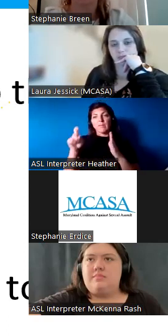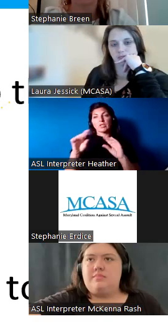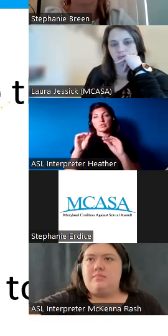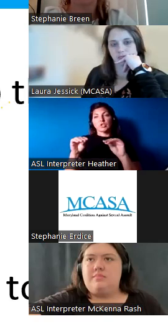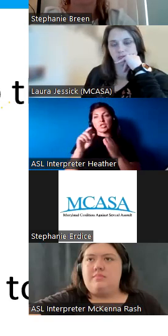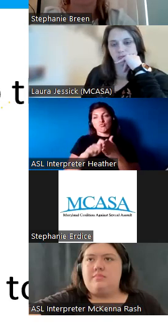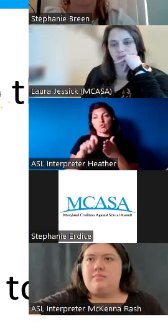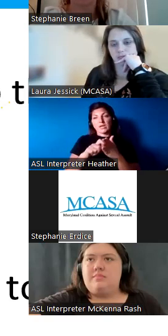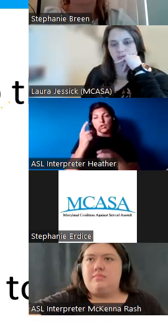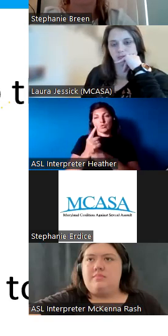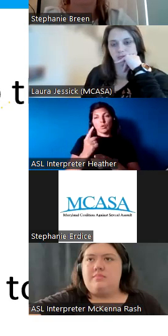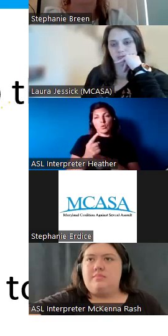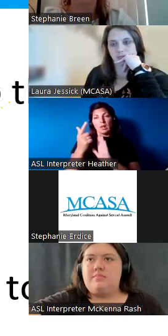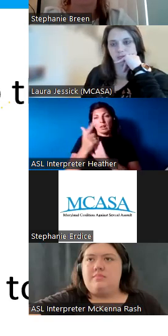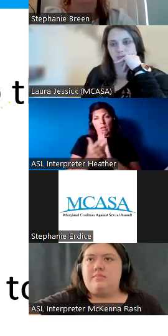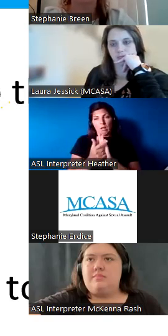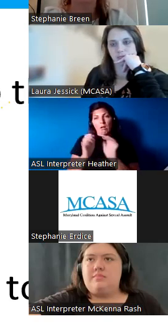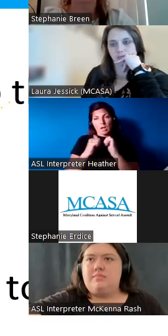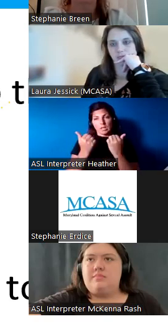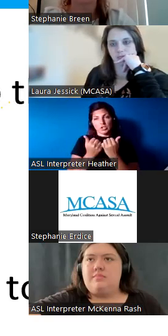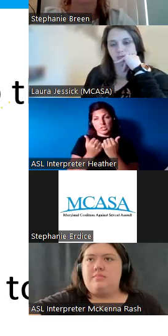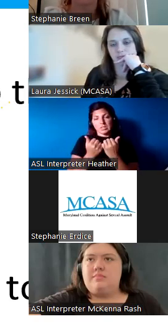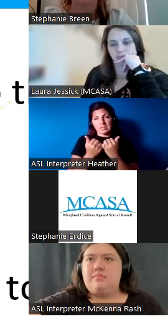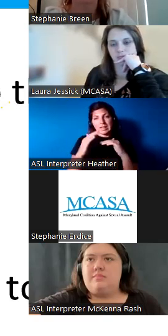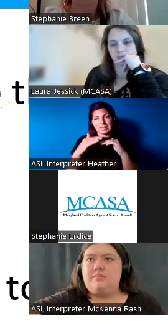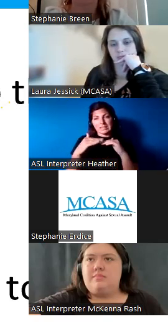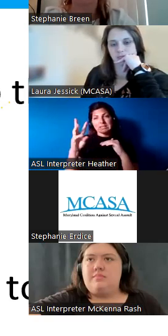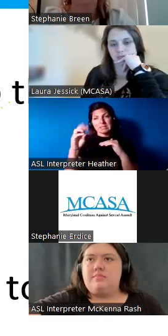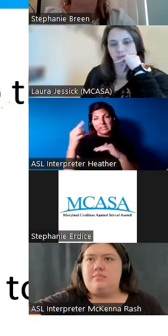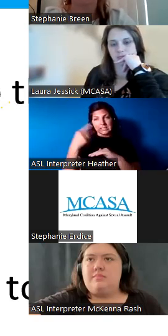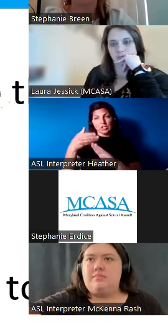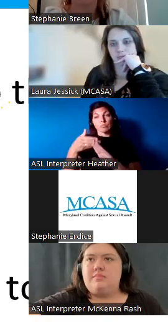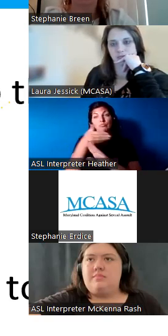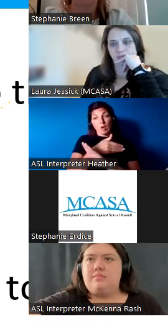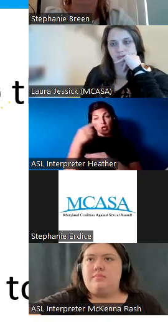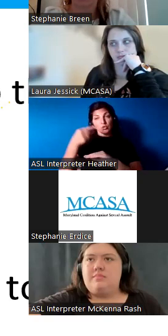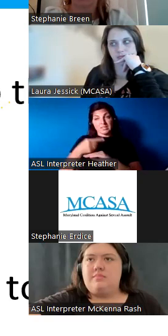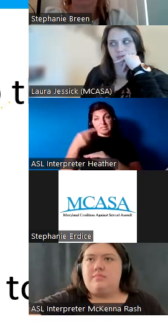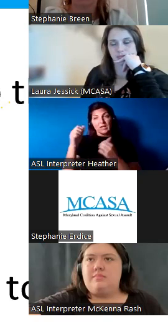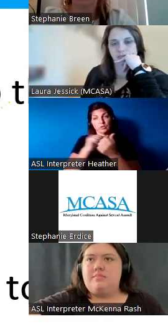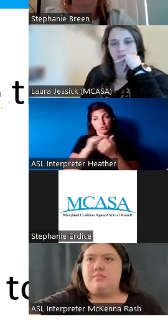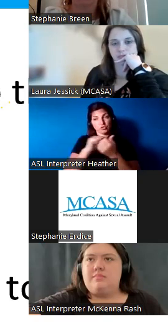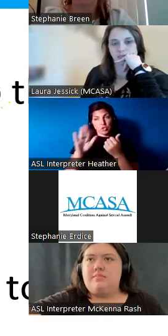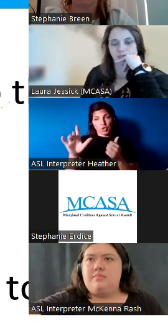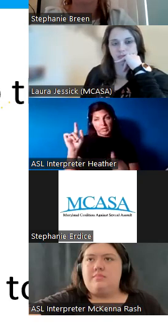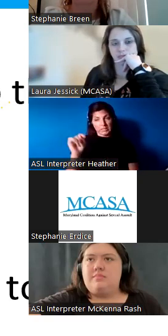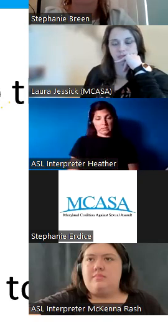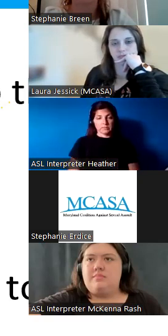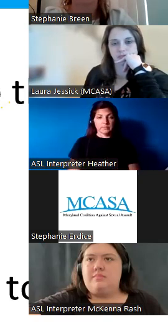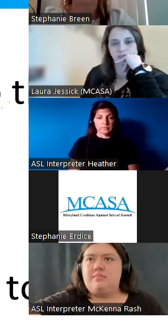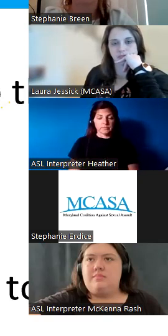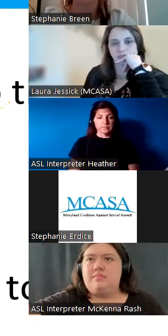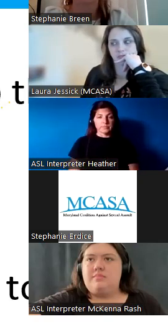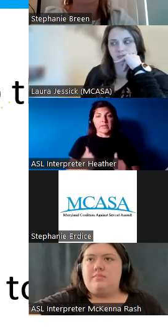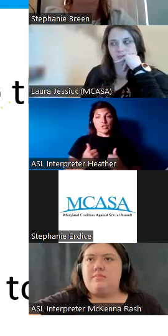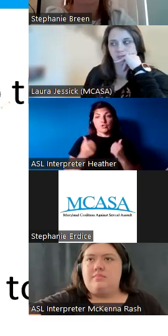the appropriate law enforcement agency at least 60 days prior to the date of destruction of their kit. And survivors